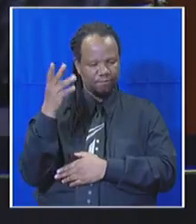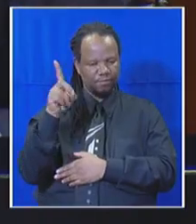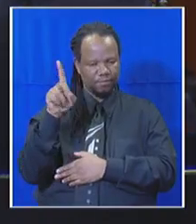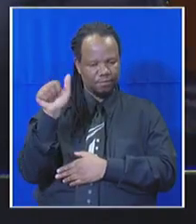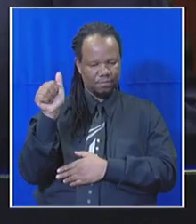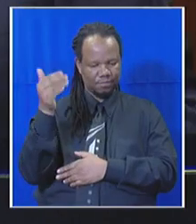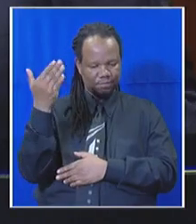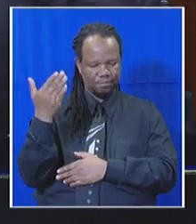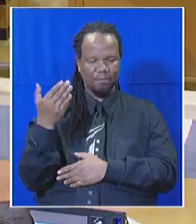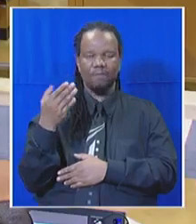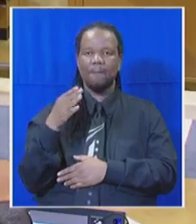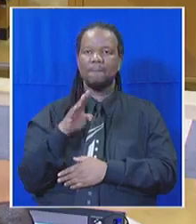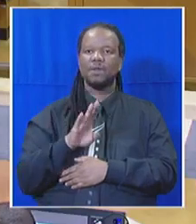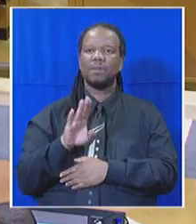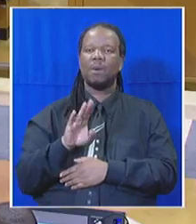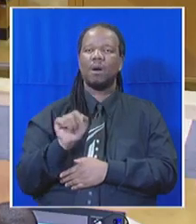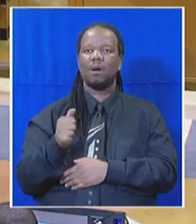Breitenbach.